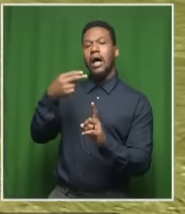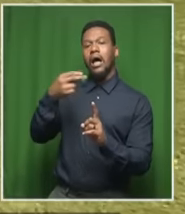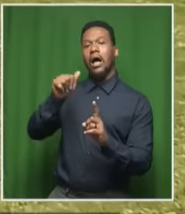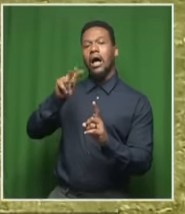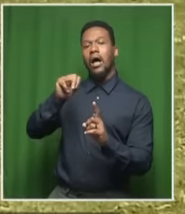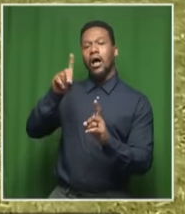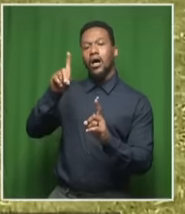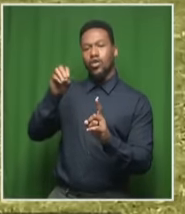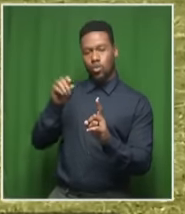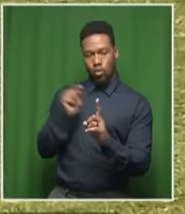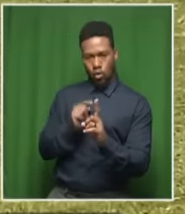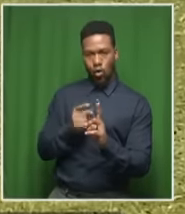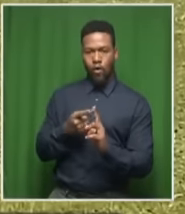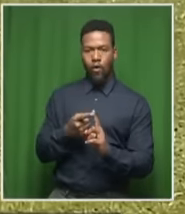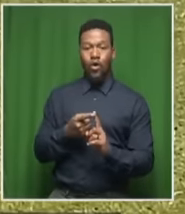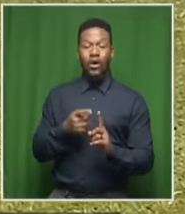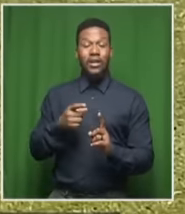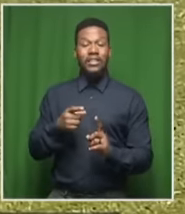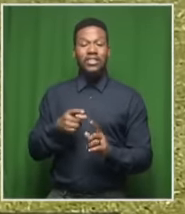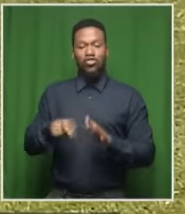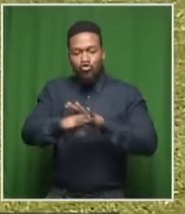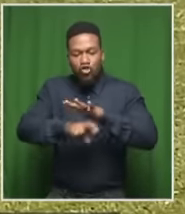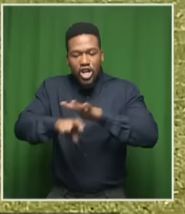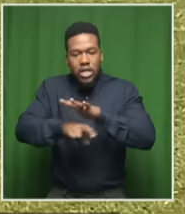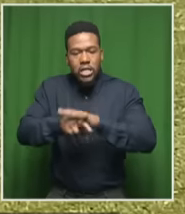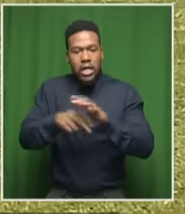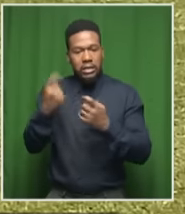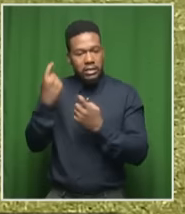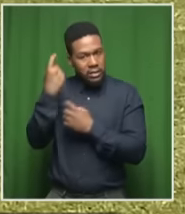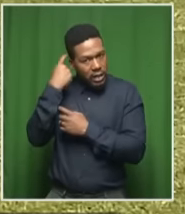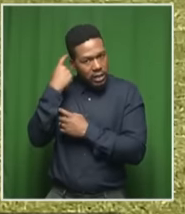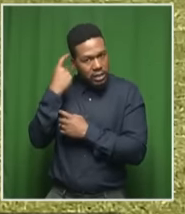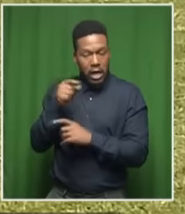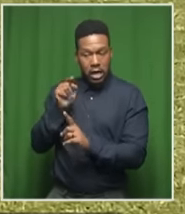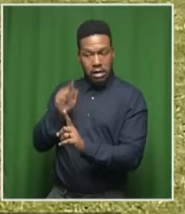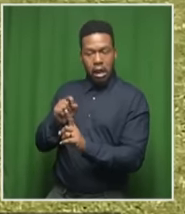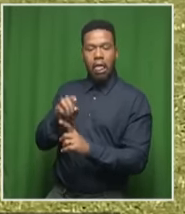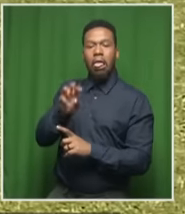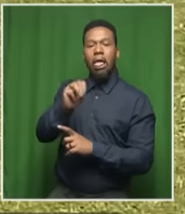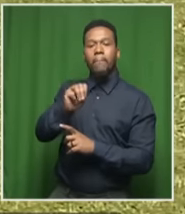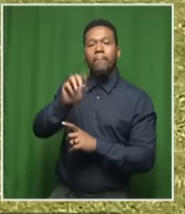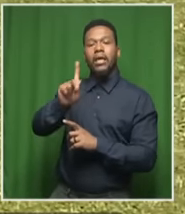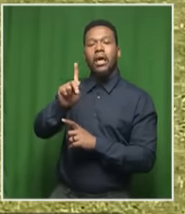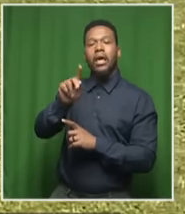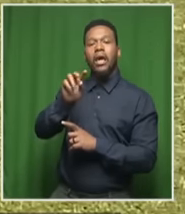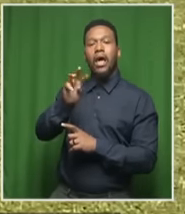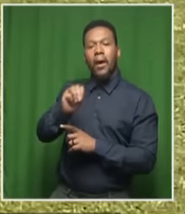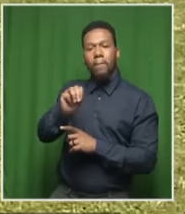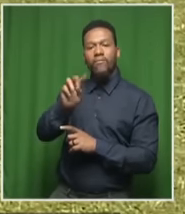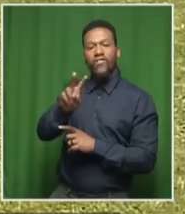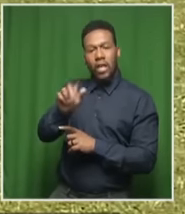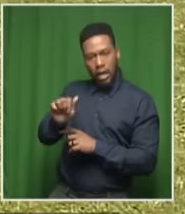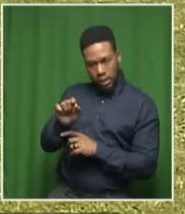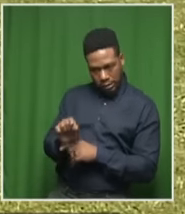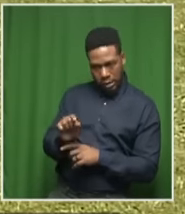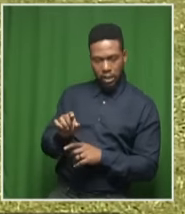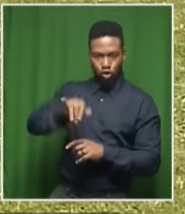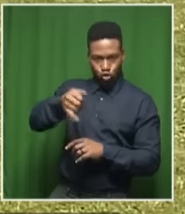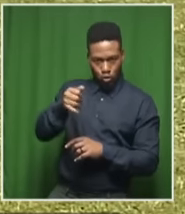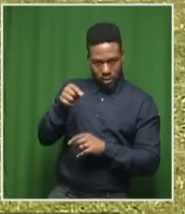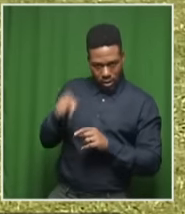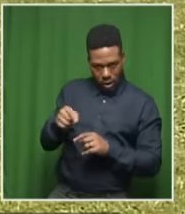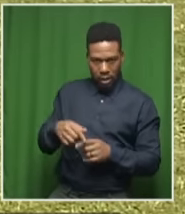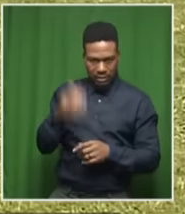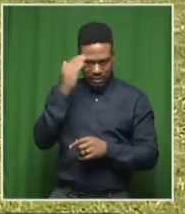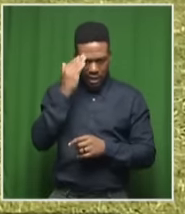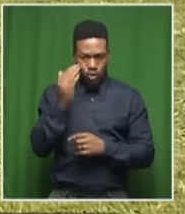Thandukolo Gyodyo, who is the regional secretary of the MKMVA in Johannesburg. And we know that the former president